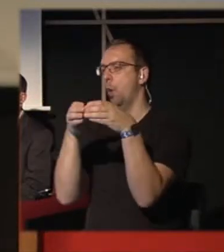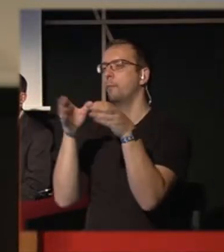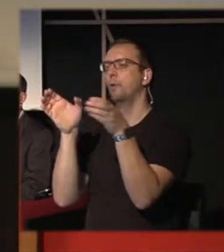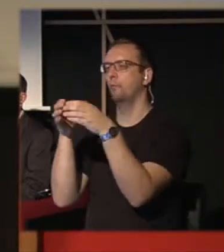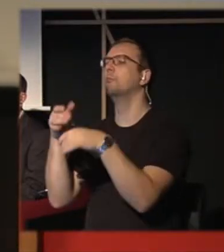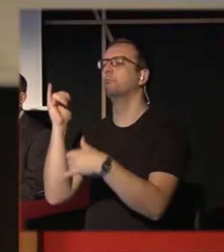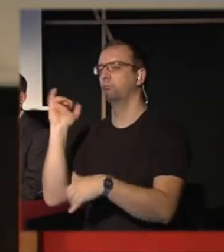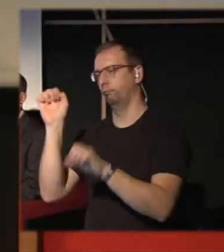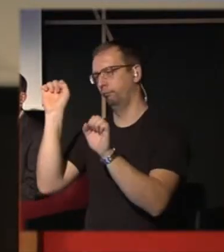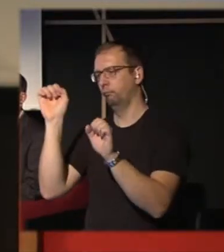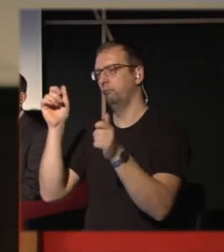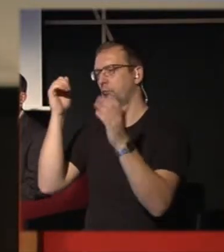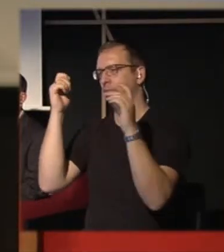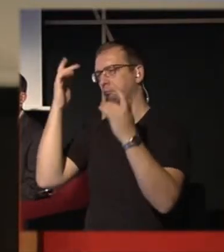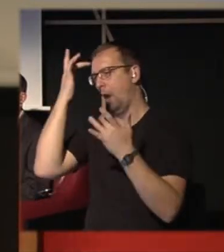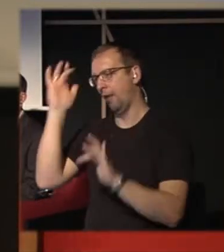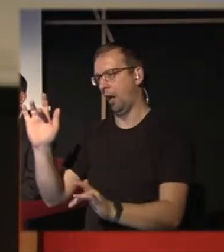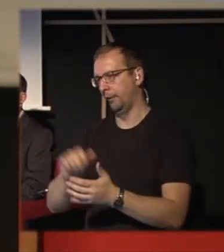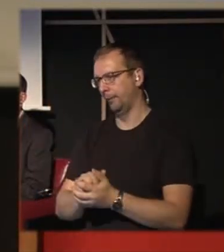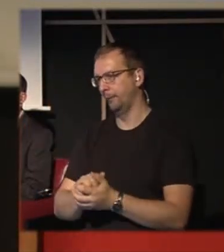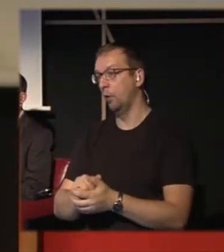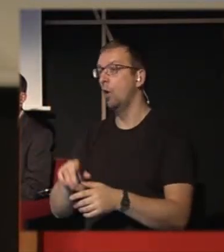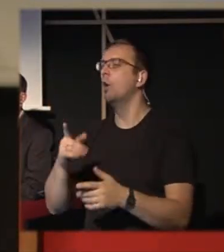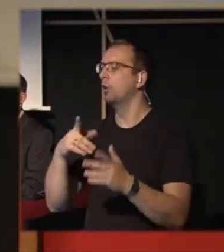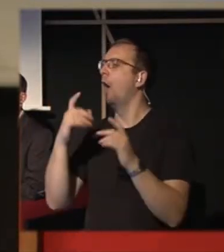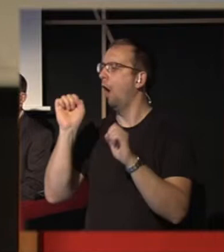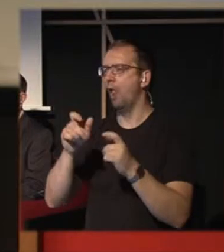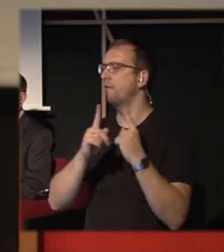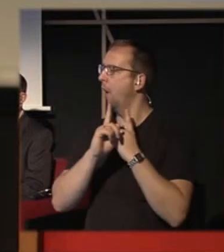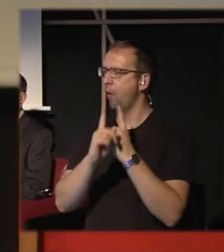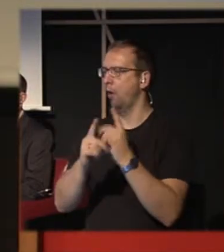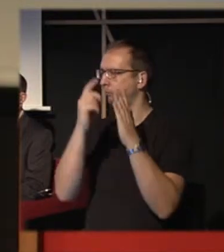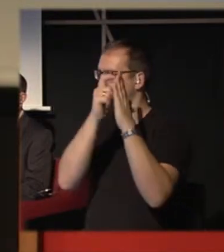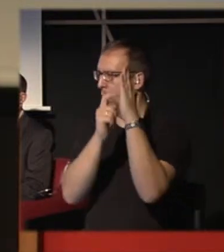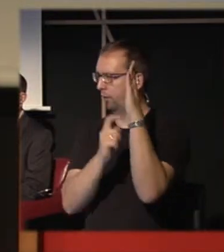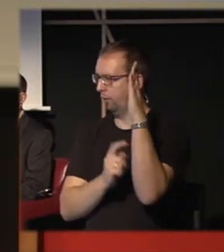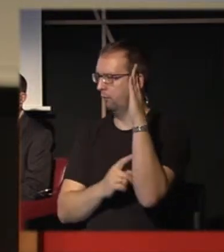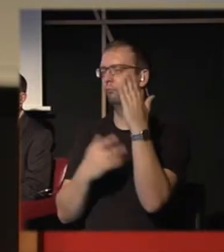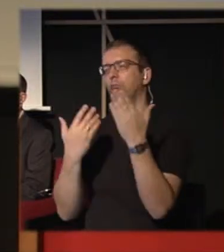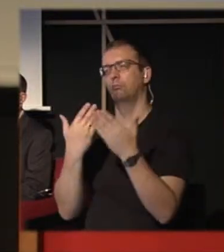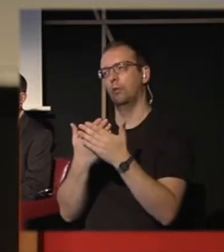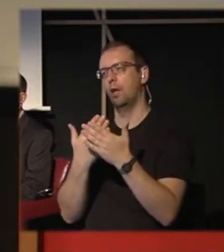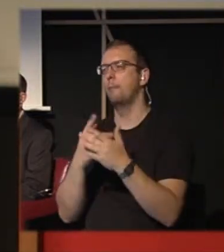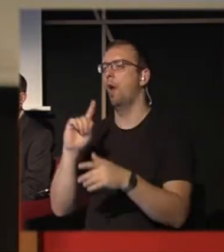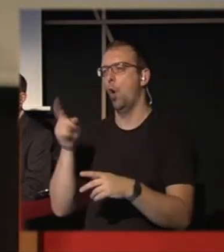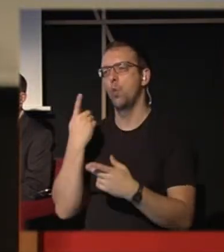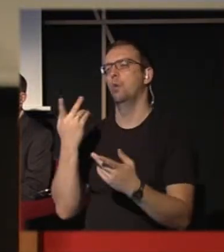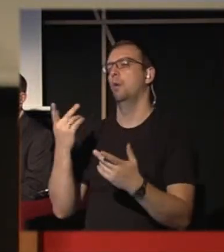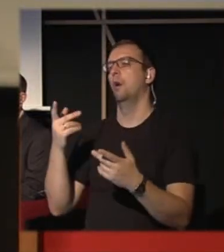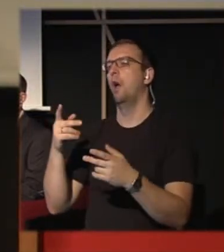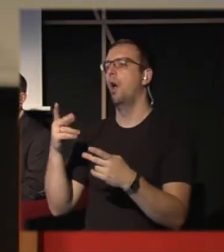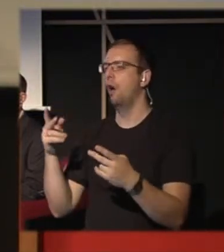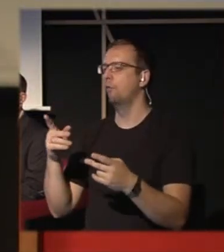actually, from the information I have, only 2 out of the 80 refusals were sanctioned for not having an adequate DAO out of